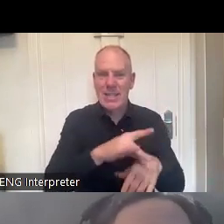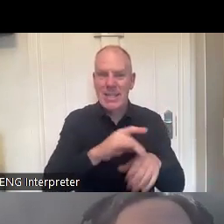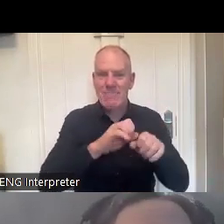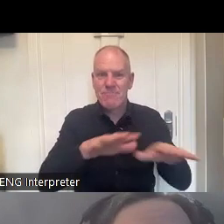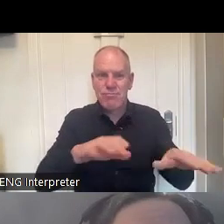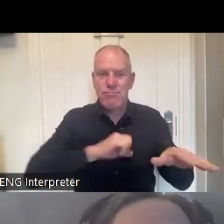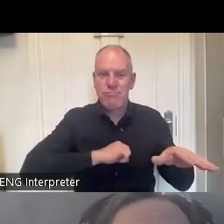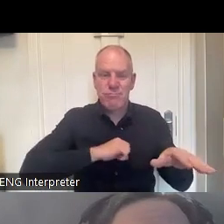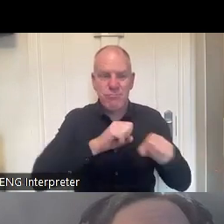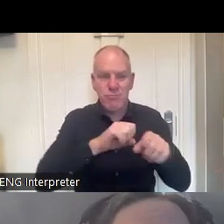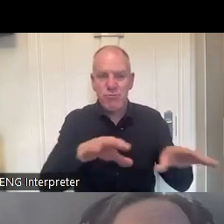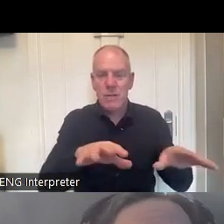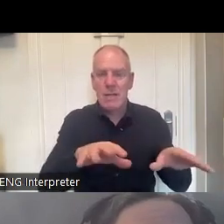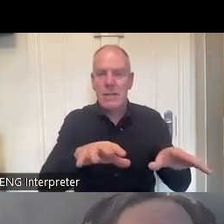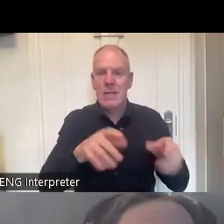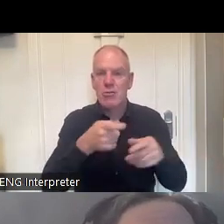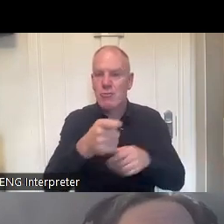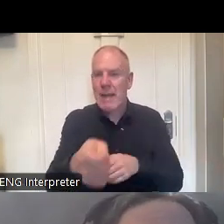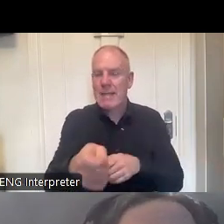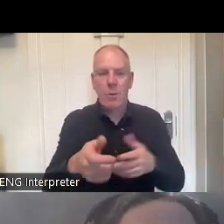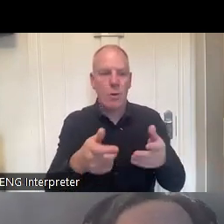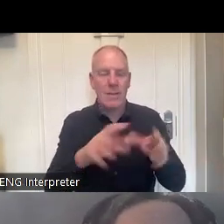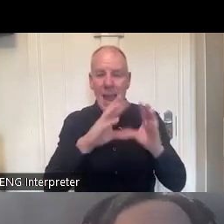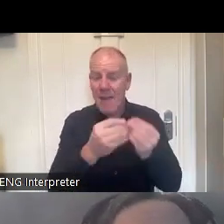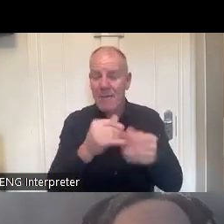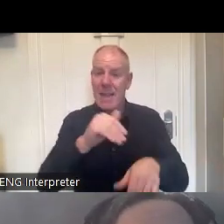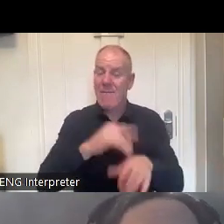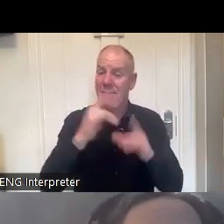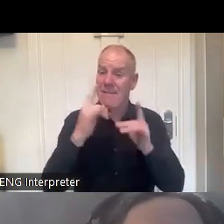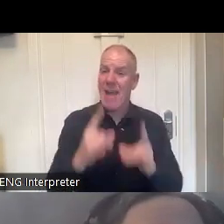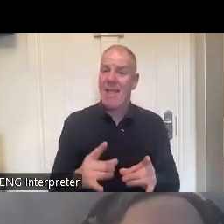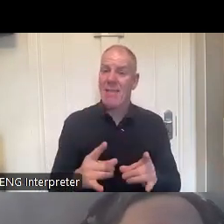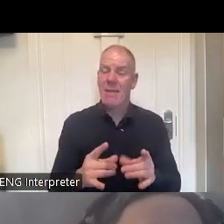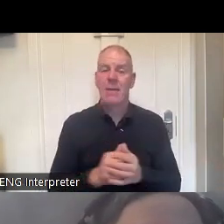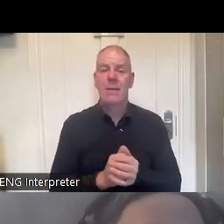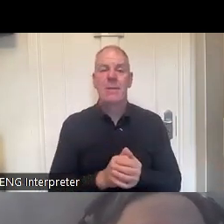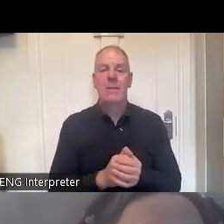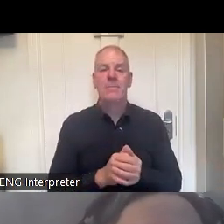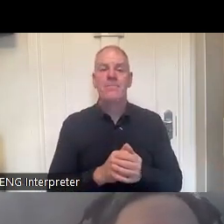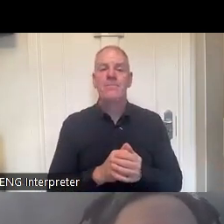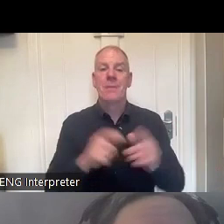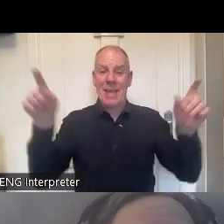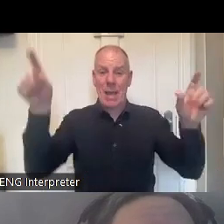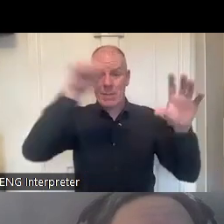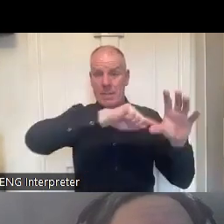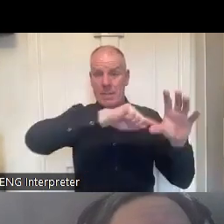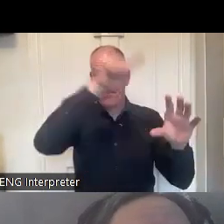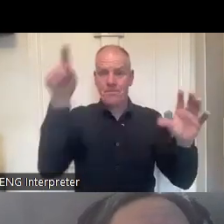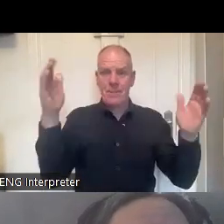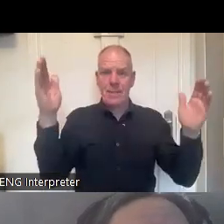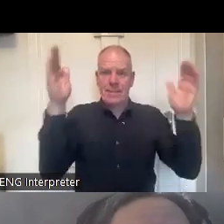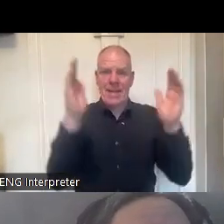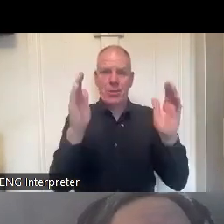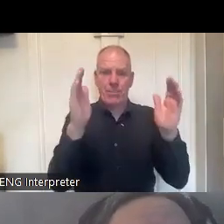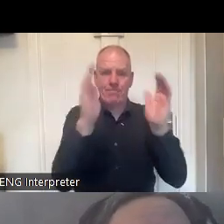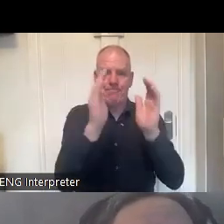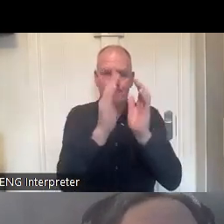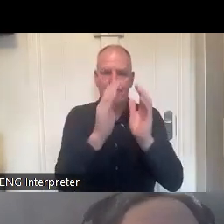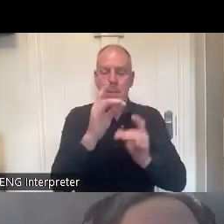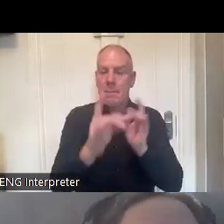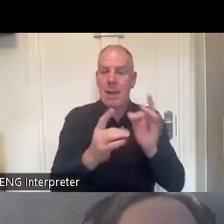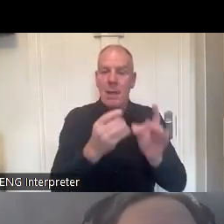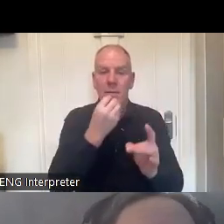etc., all impacting on health. And then as you work closer in towards the centre of the circle, food